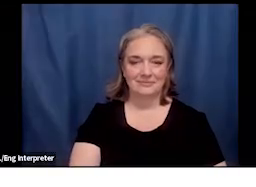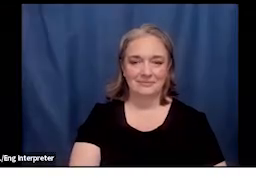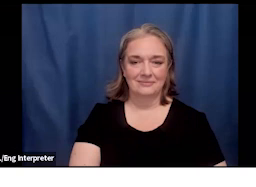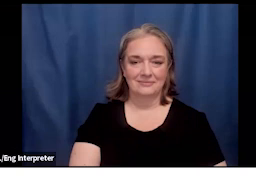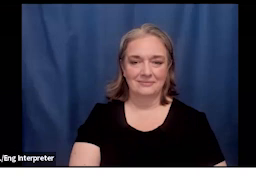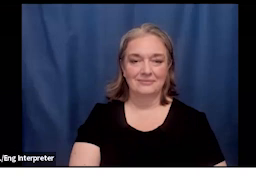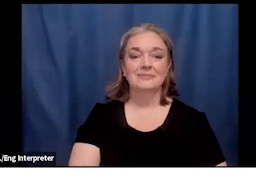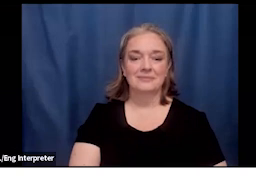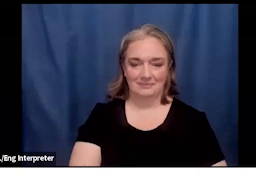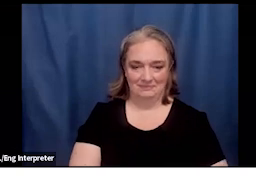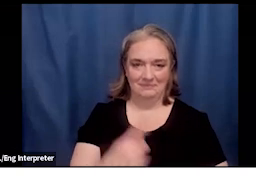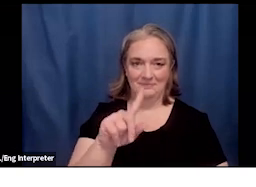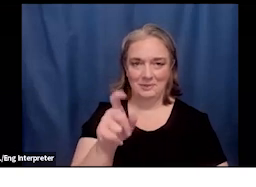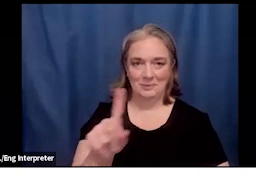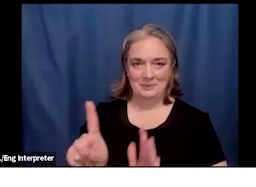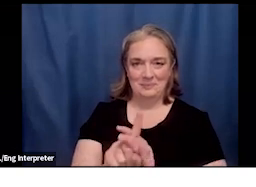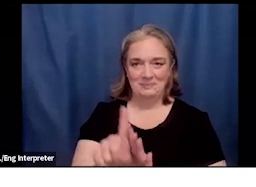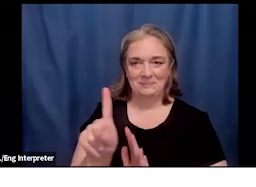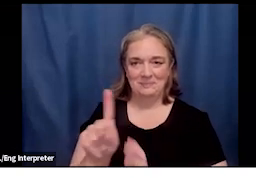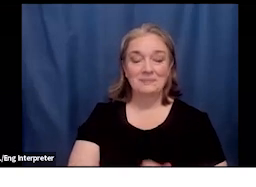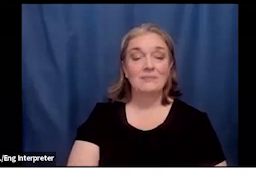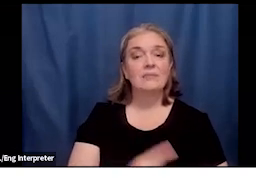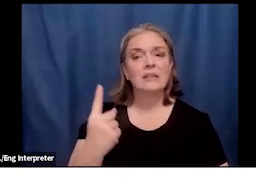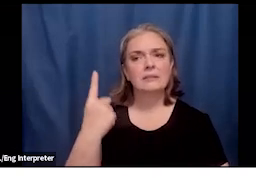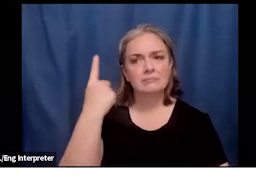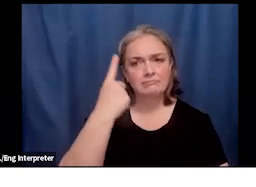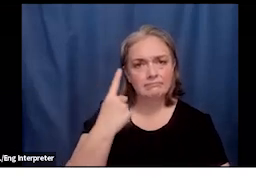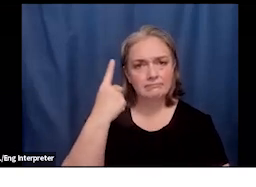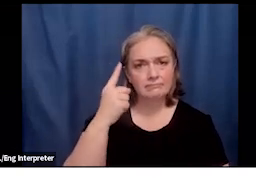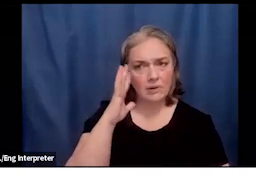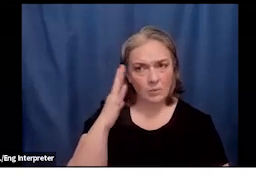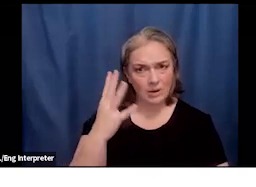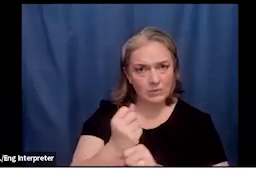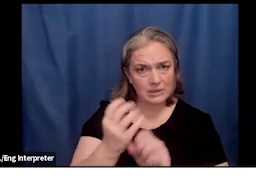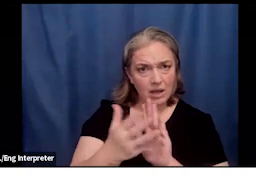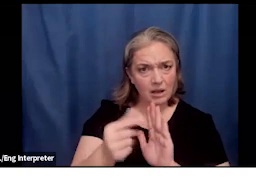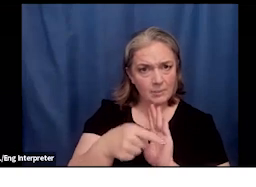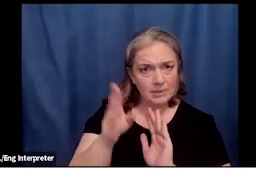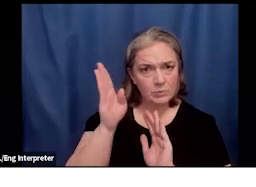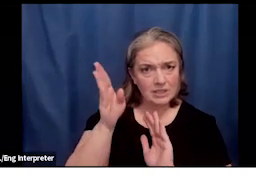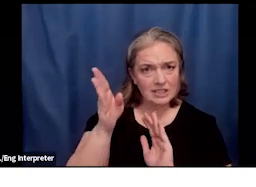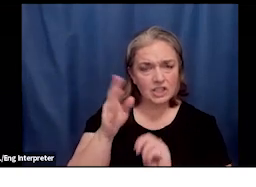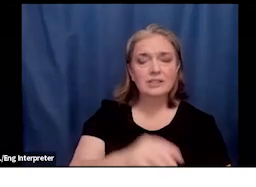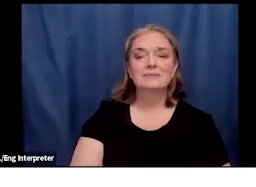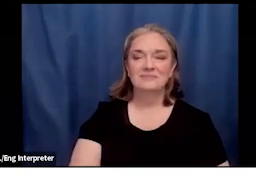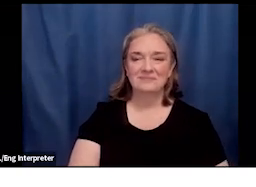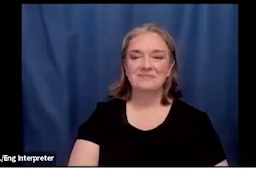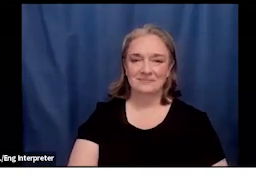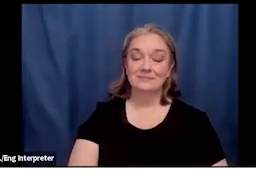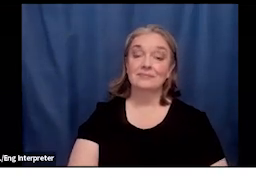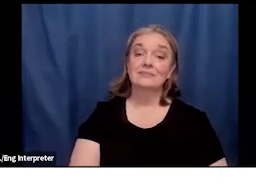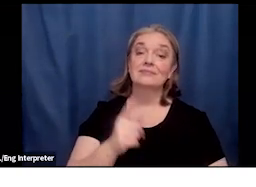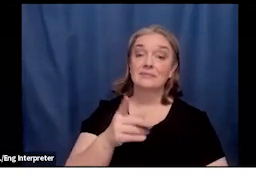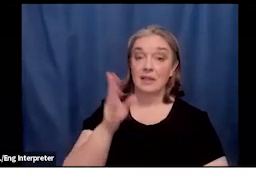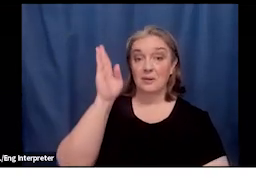Oh, nice. Here's one. Okay. Someone wants to know, will we get a copy of this presentation? Yes. So a recording of